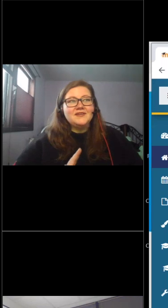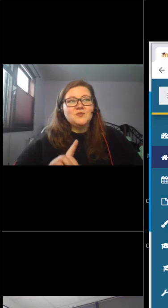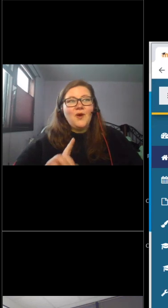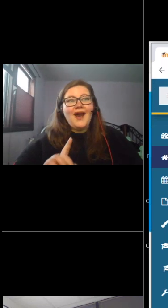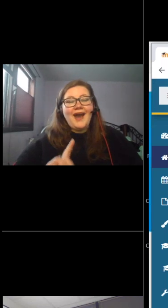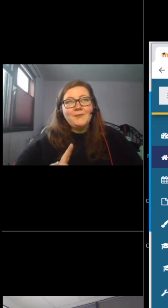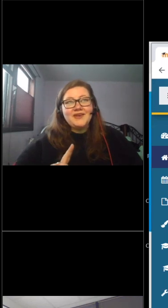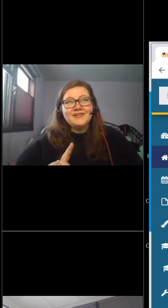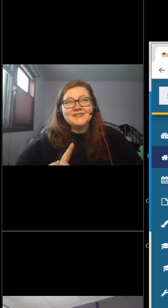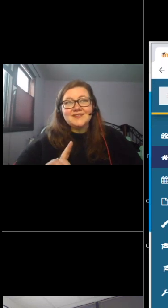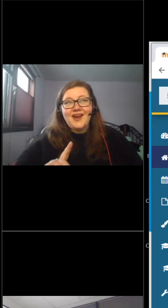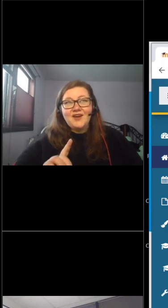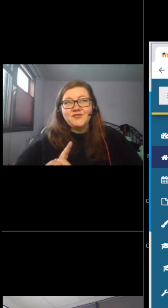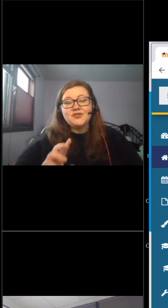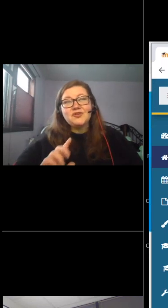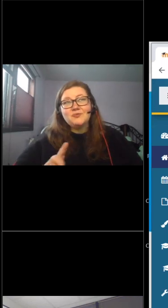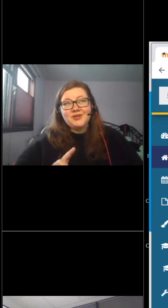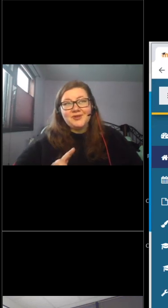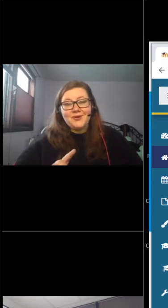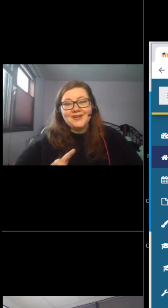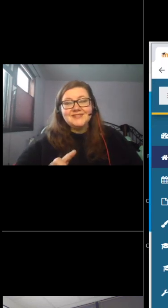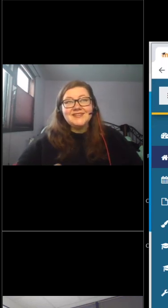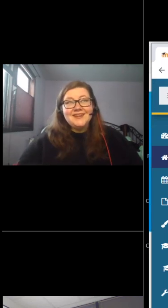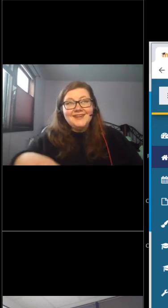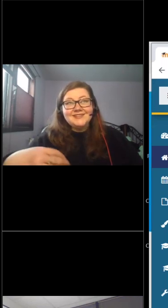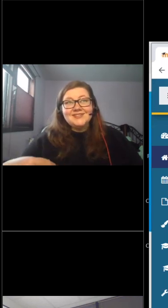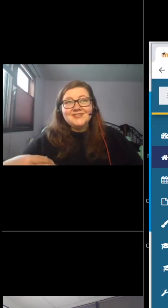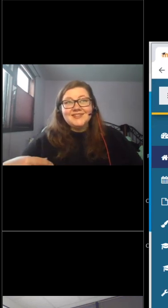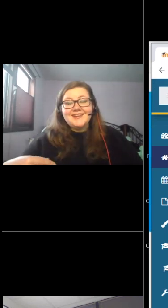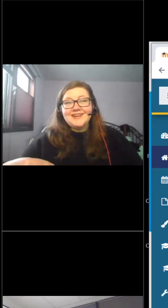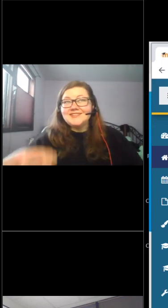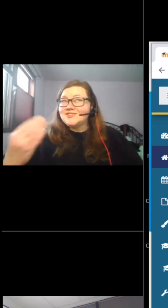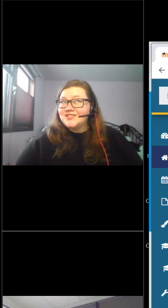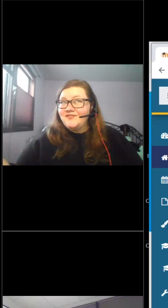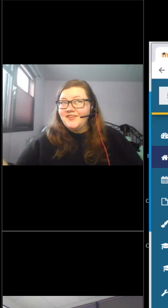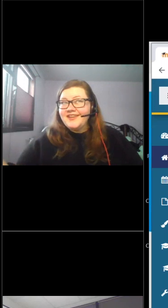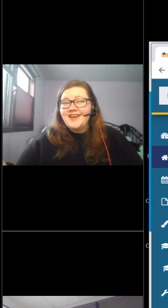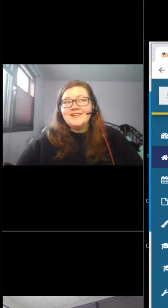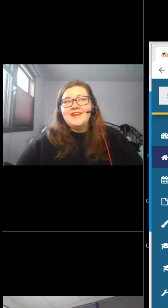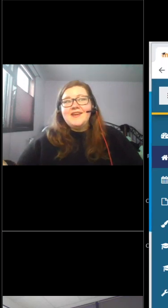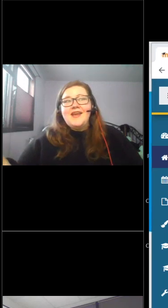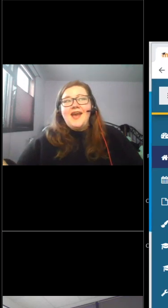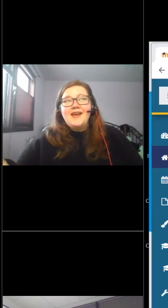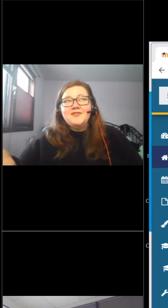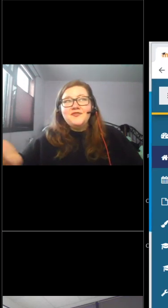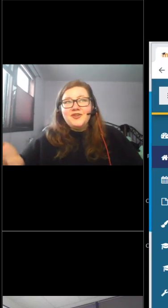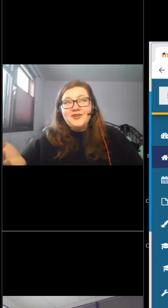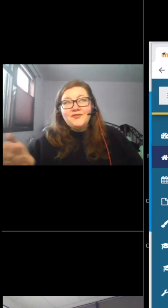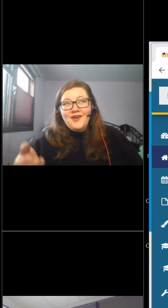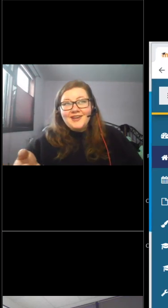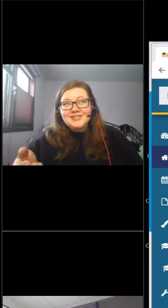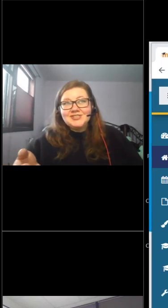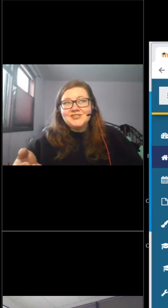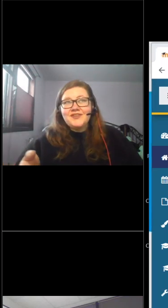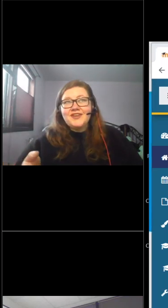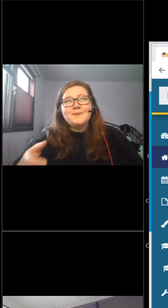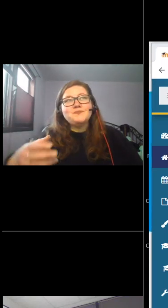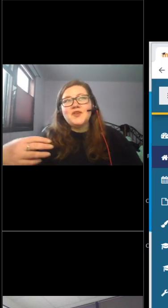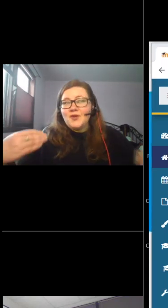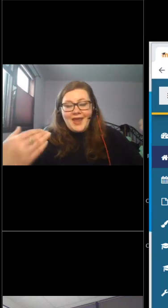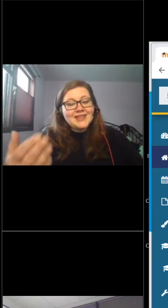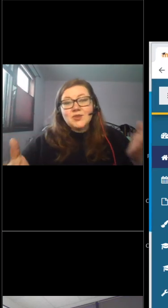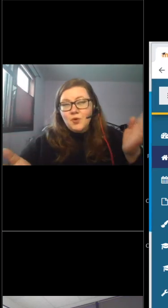is what happens after you complete a course. You'll get a certificate. And for you to find your